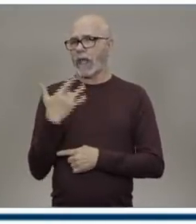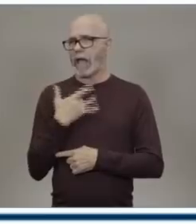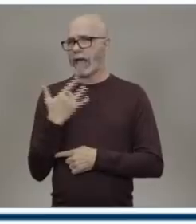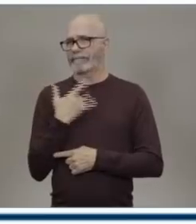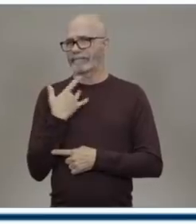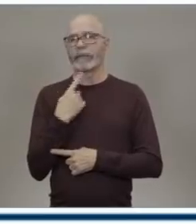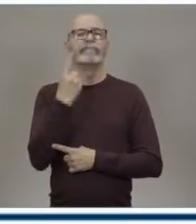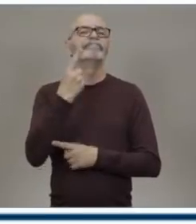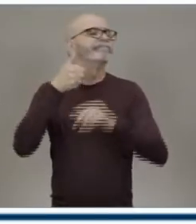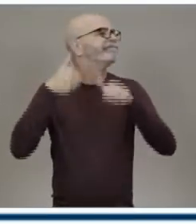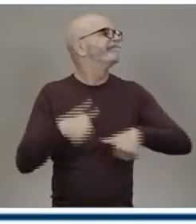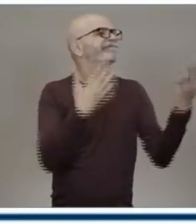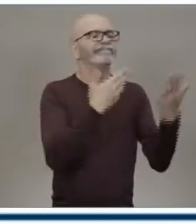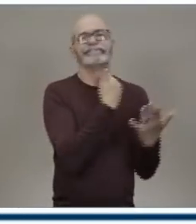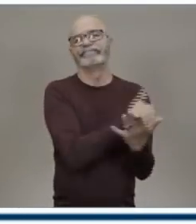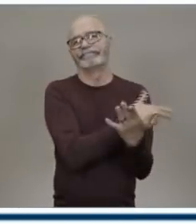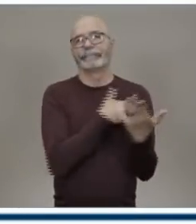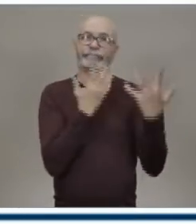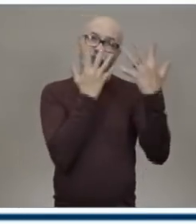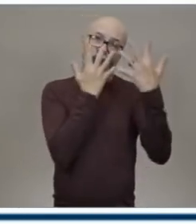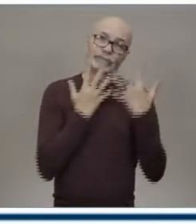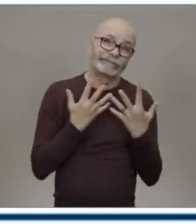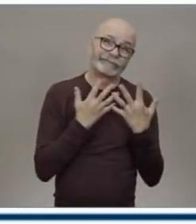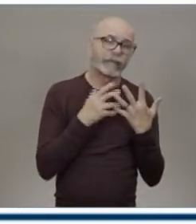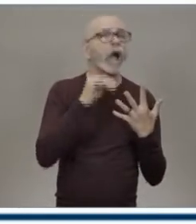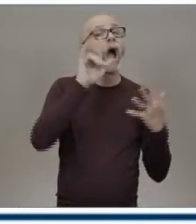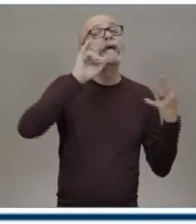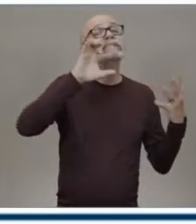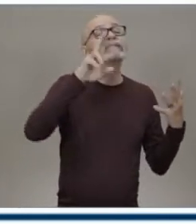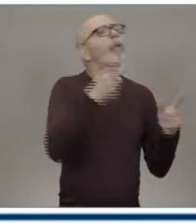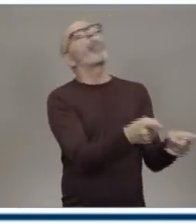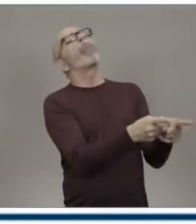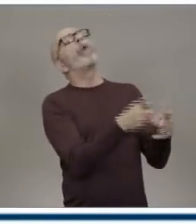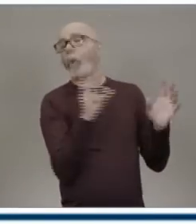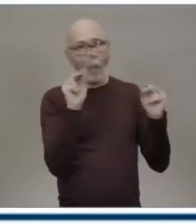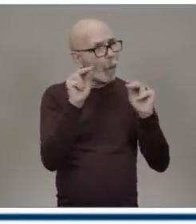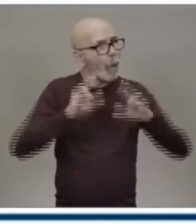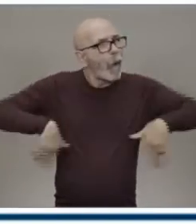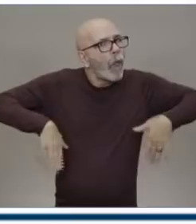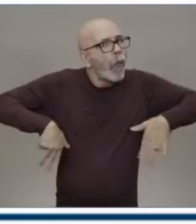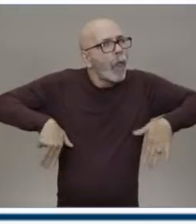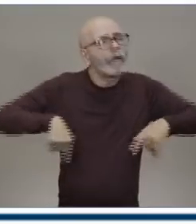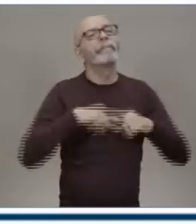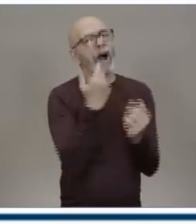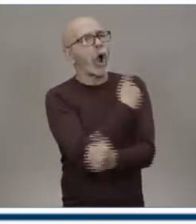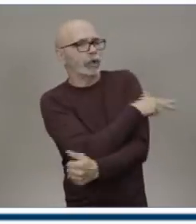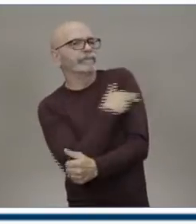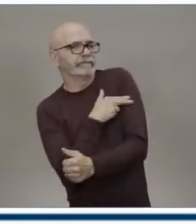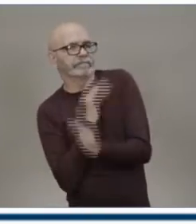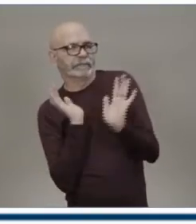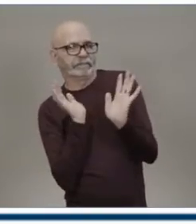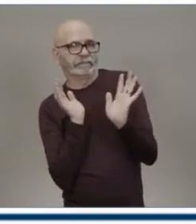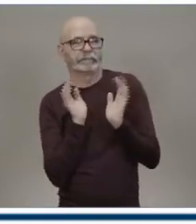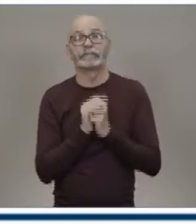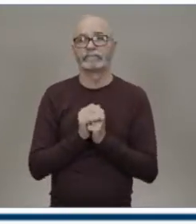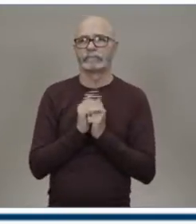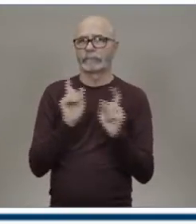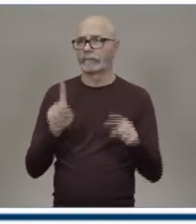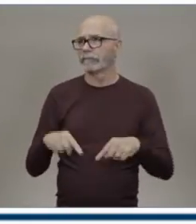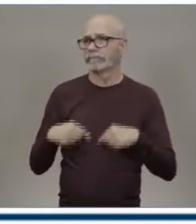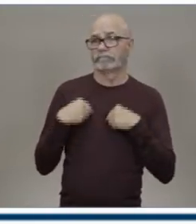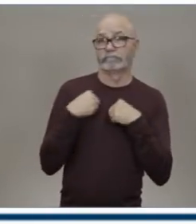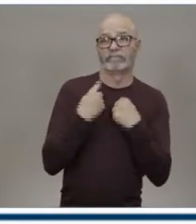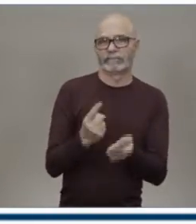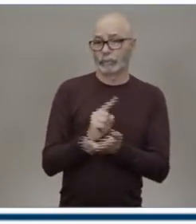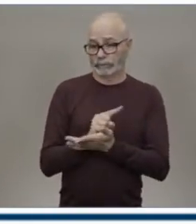but not in the ICU. I'm just going to run through some of the numbers because we haven't been here for a bit and we missed a day